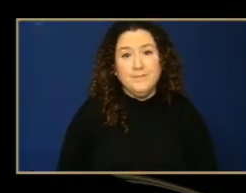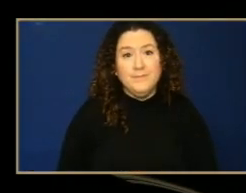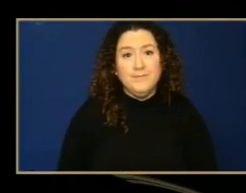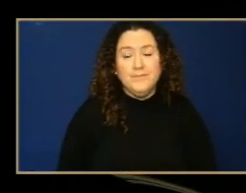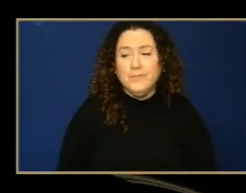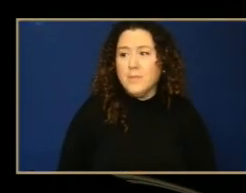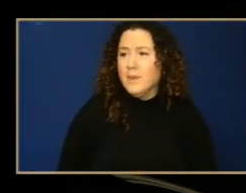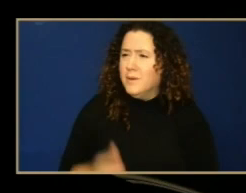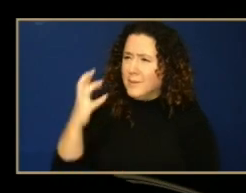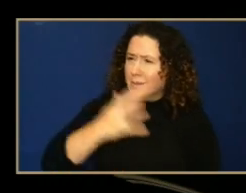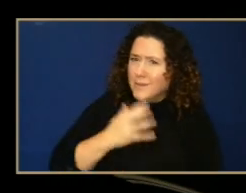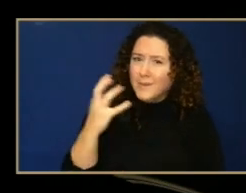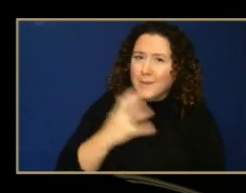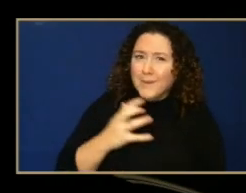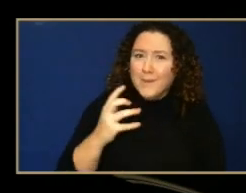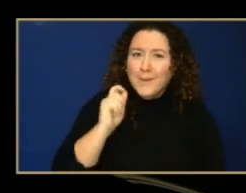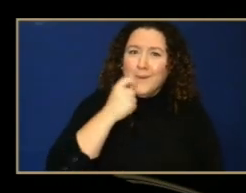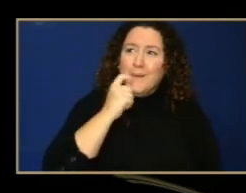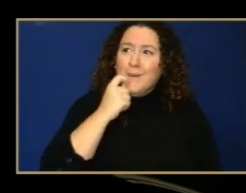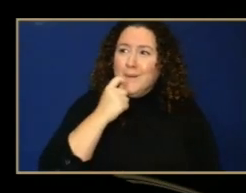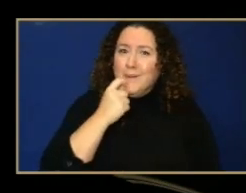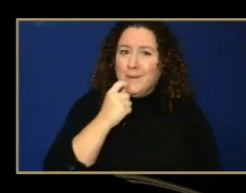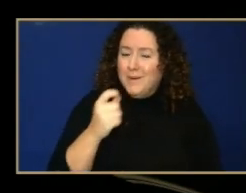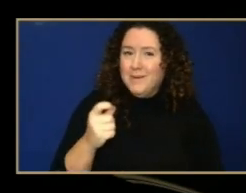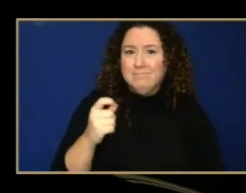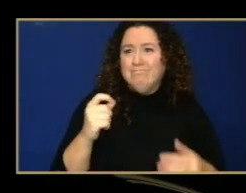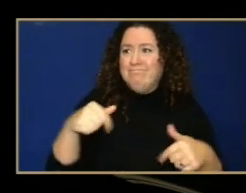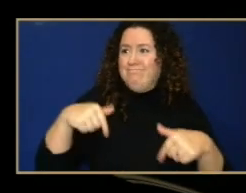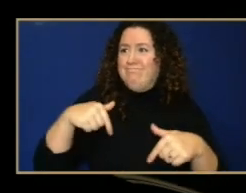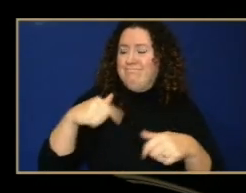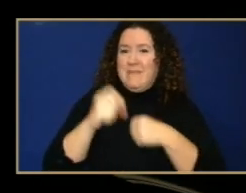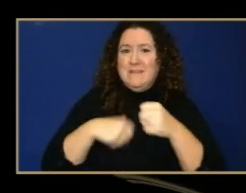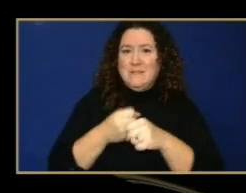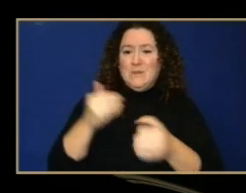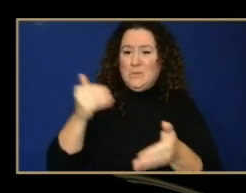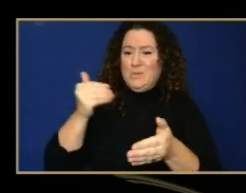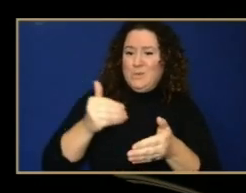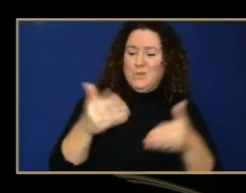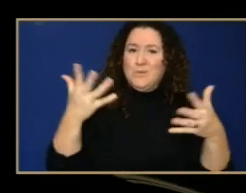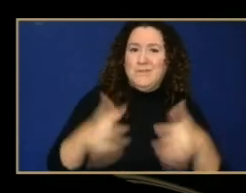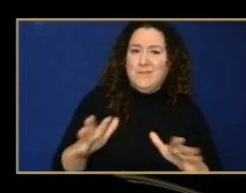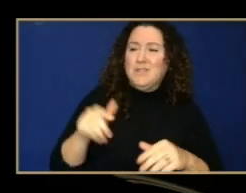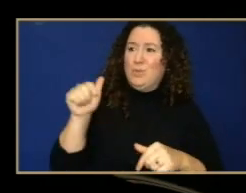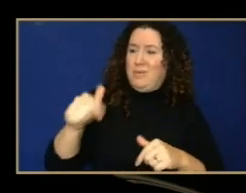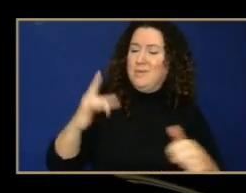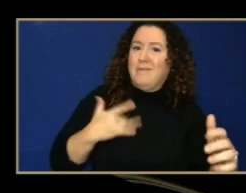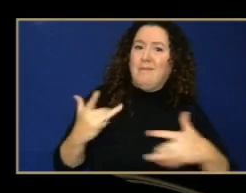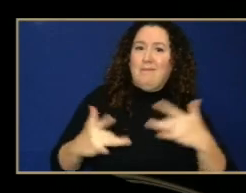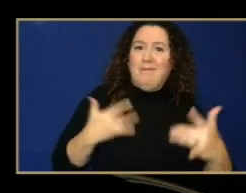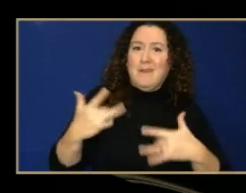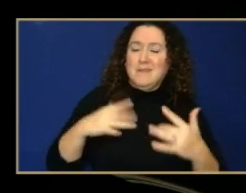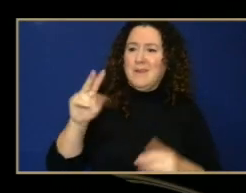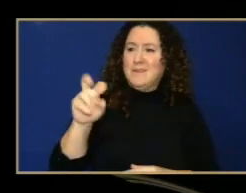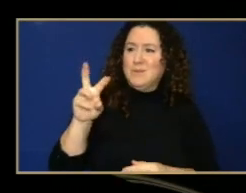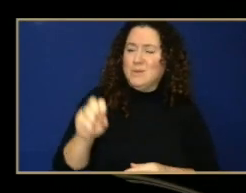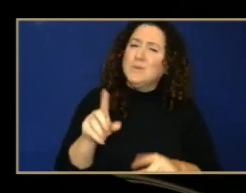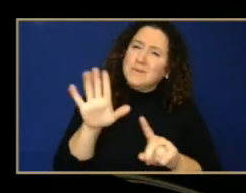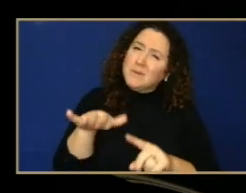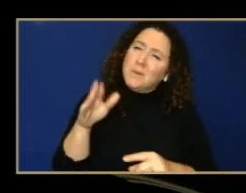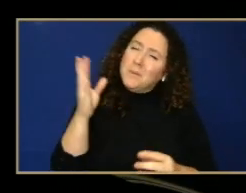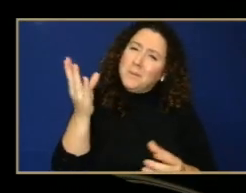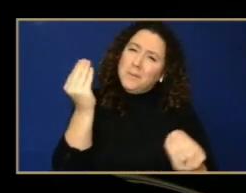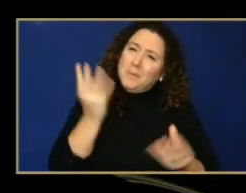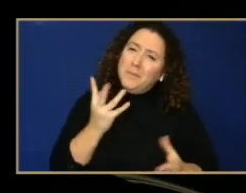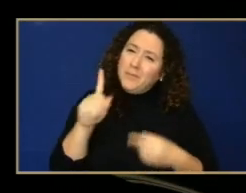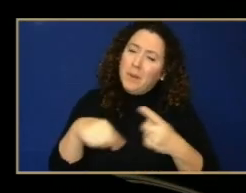out this year. This is so exciting to hear about. And I understand that there's some really cool history behind the event. Can